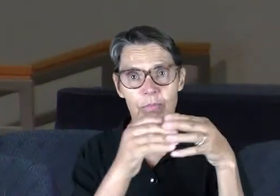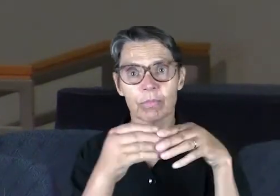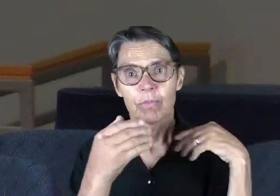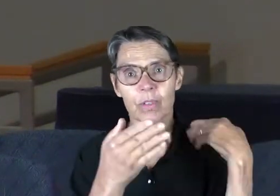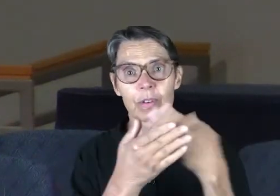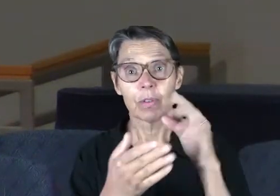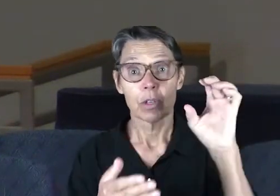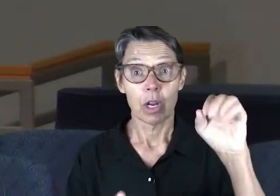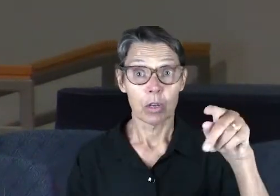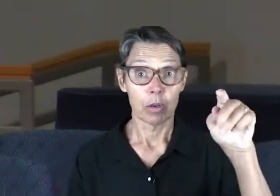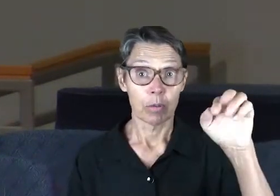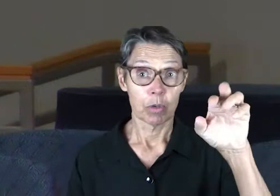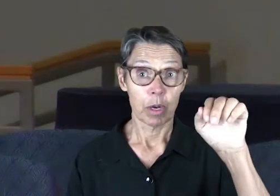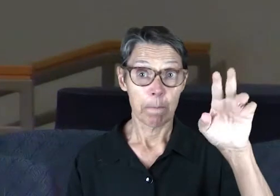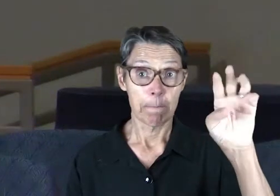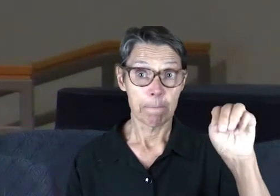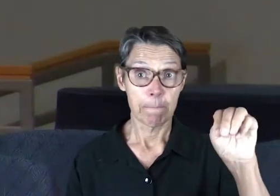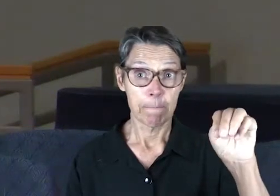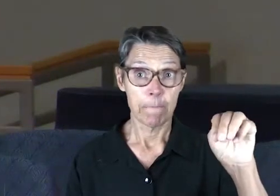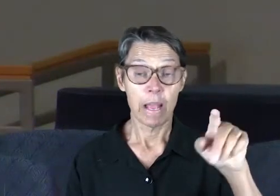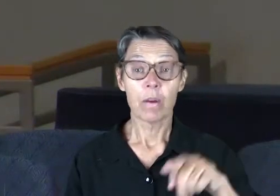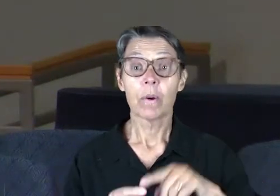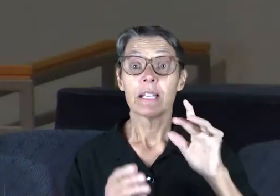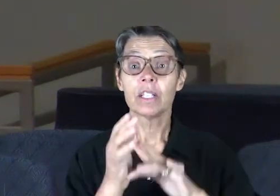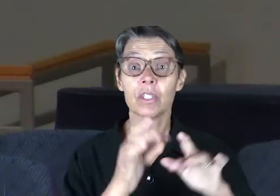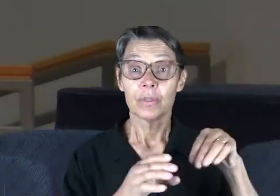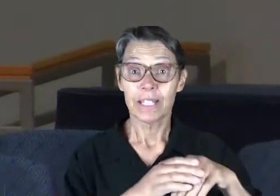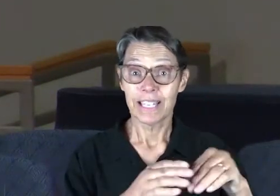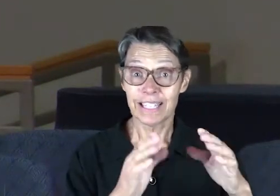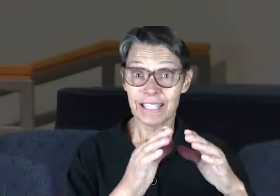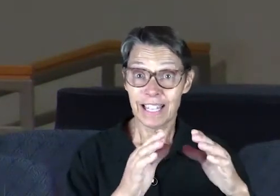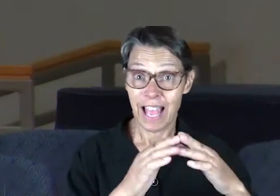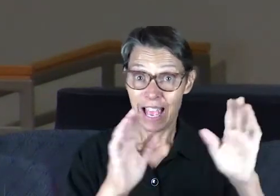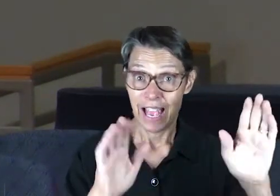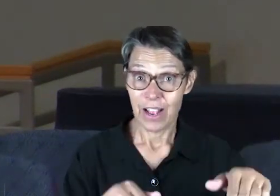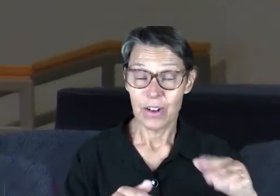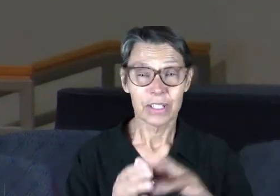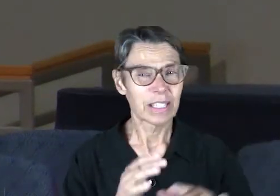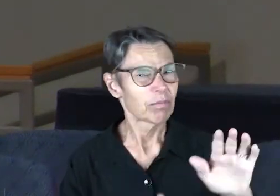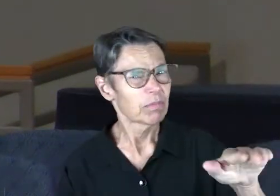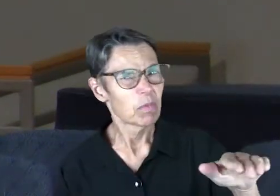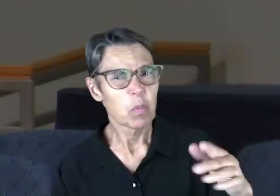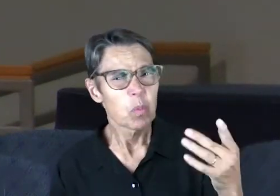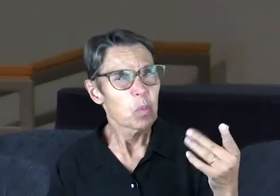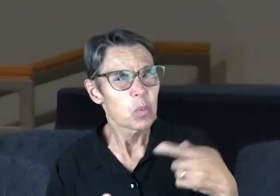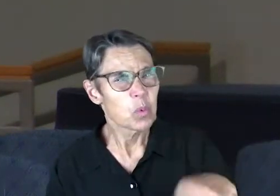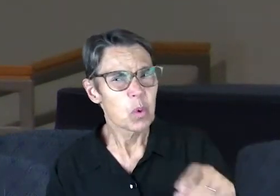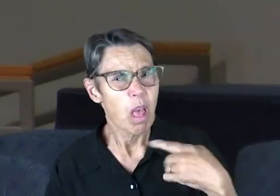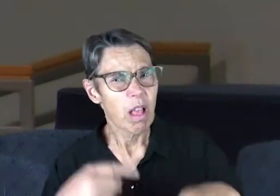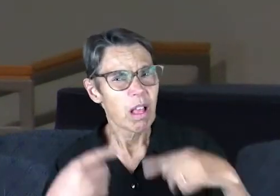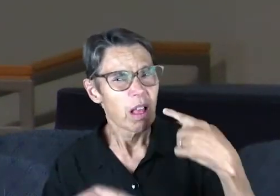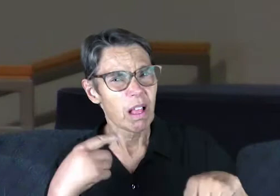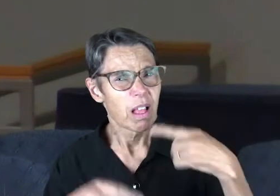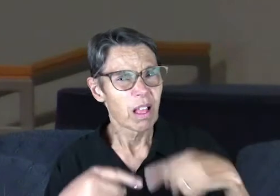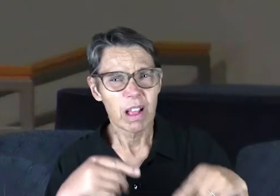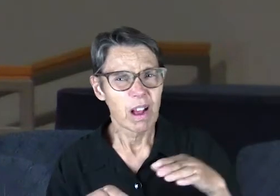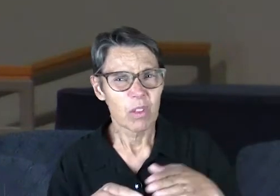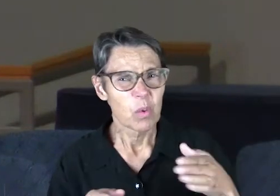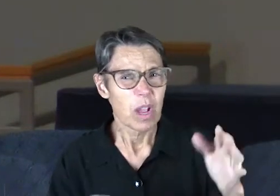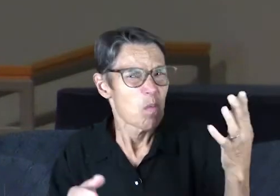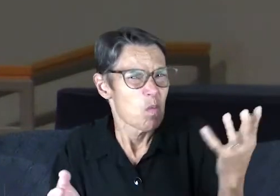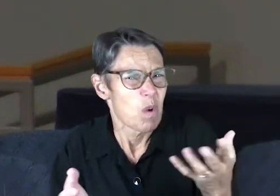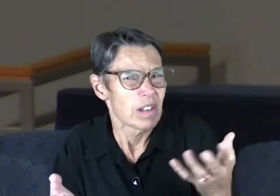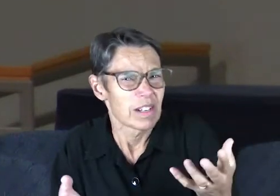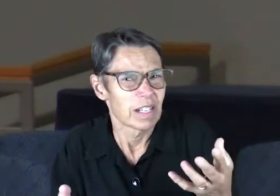Then they came to Capernaum, and when he was in the house, he asked them, "What were you arguing about on the way?" But they